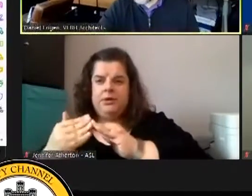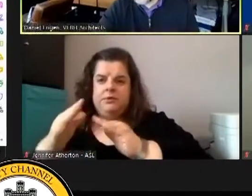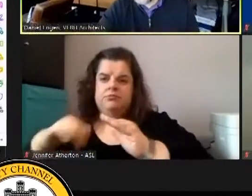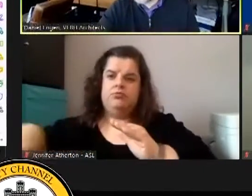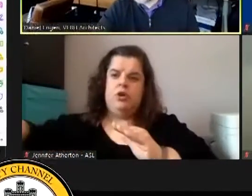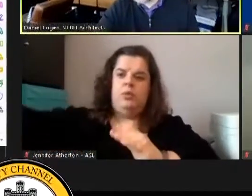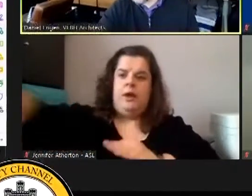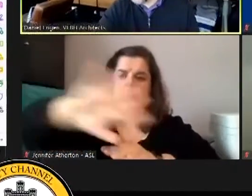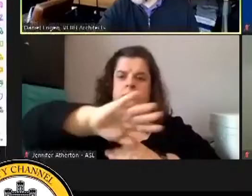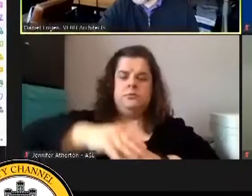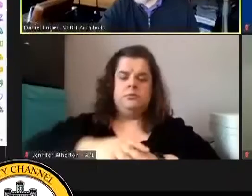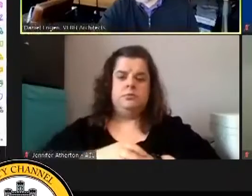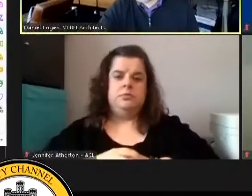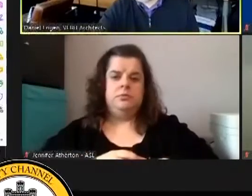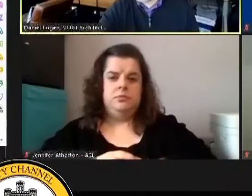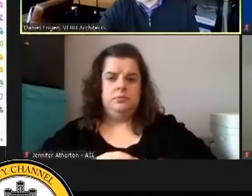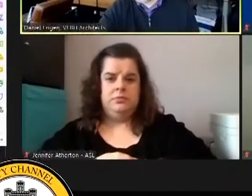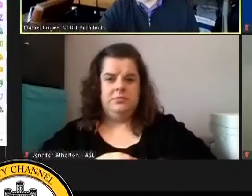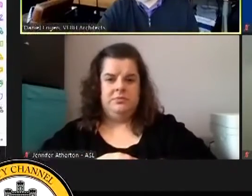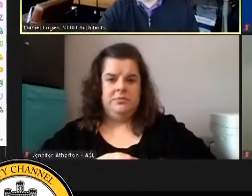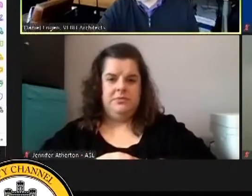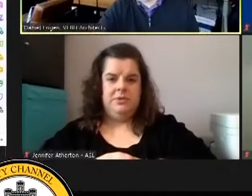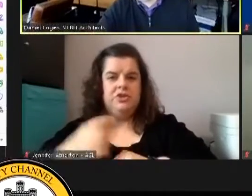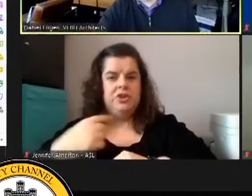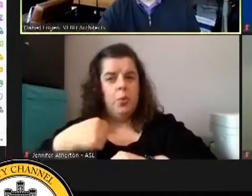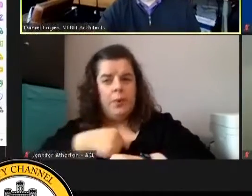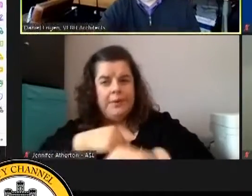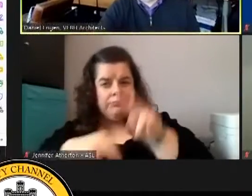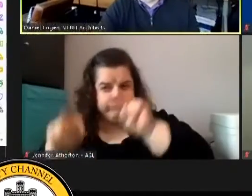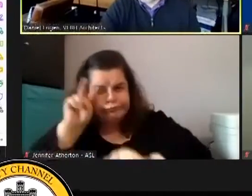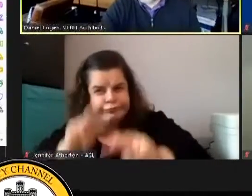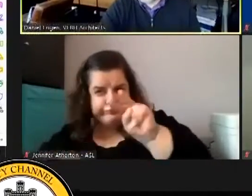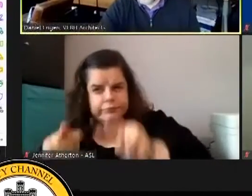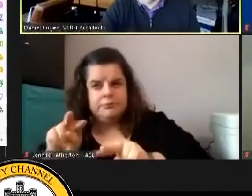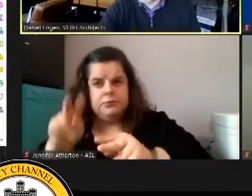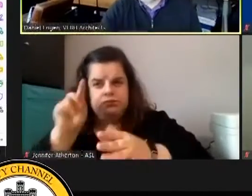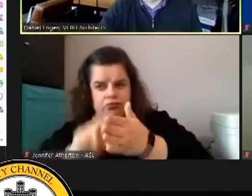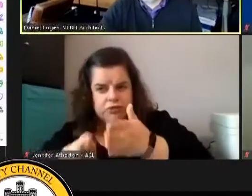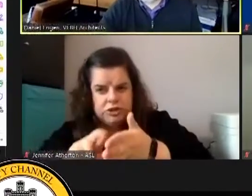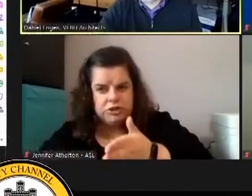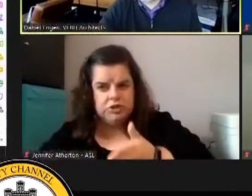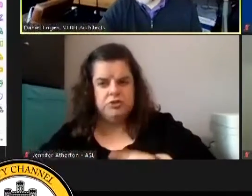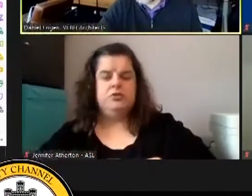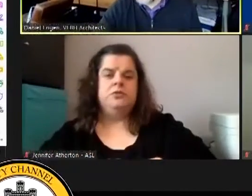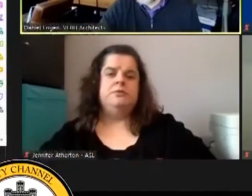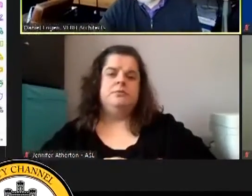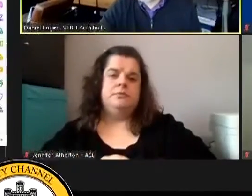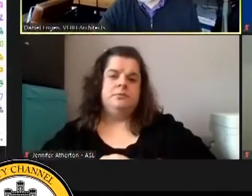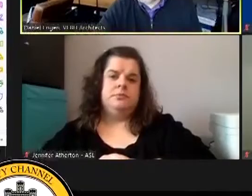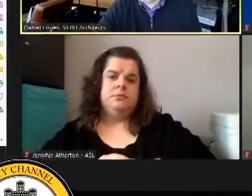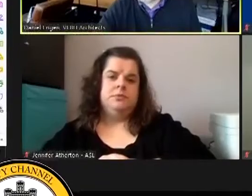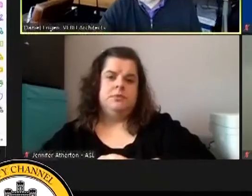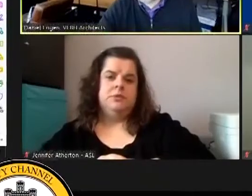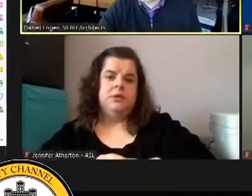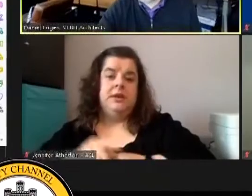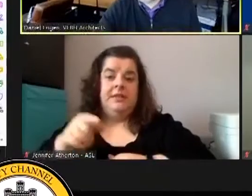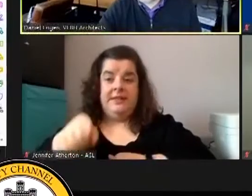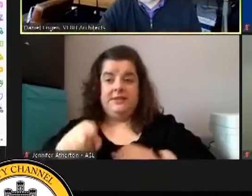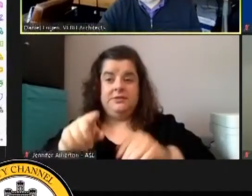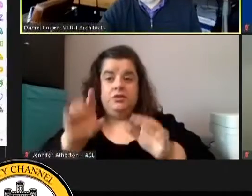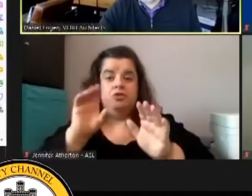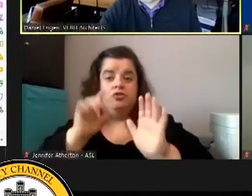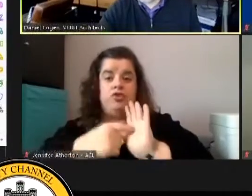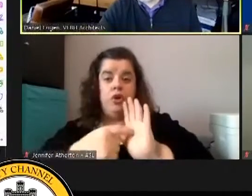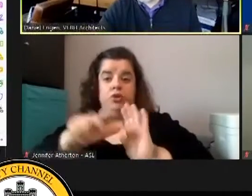we've explored that as a part of this process. On this slide is a 3D